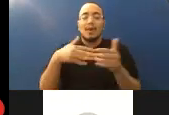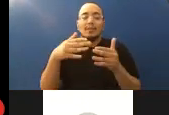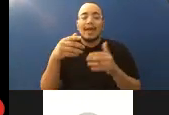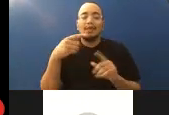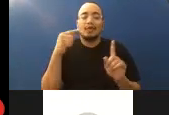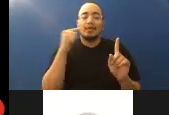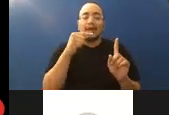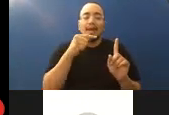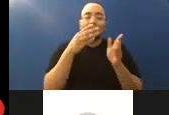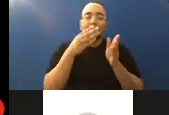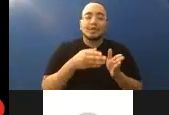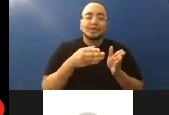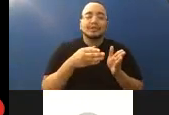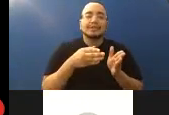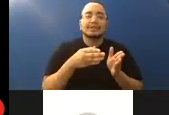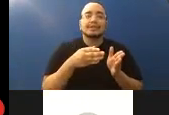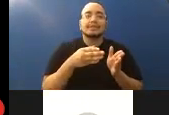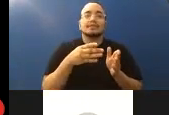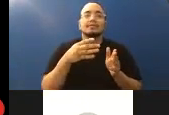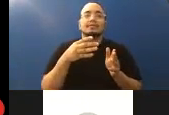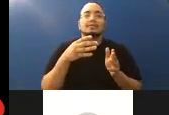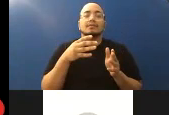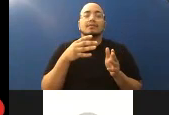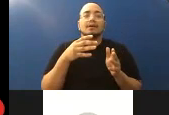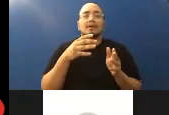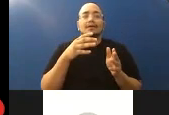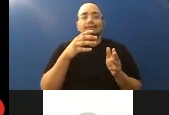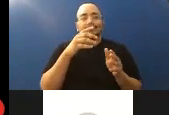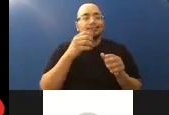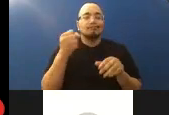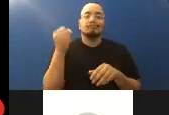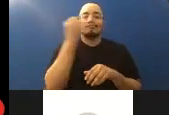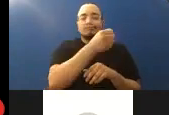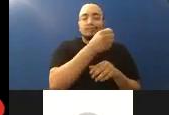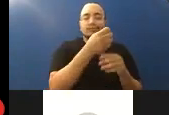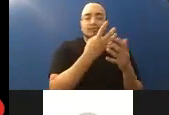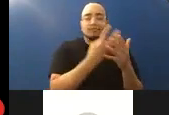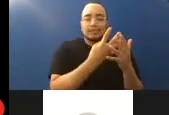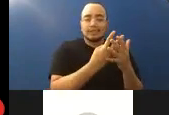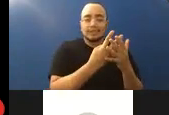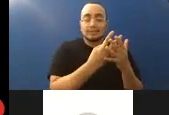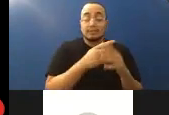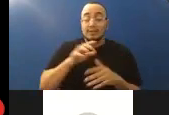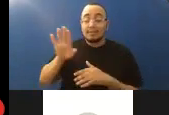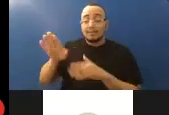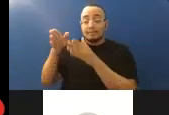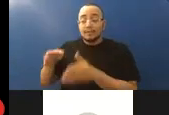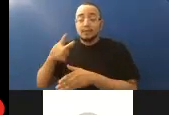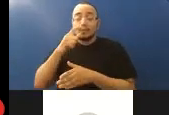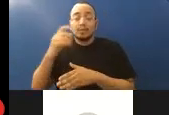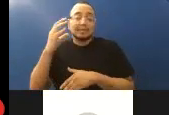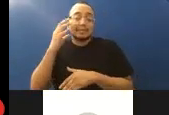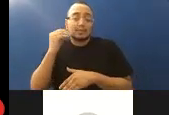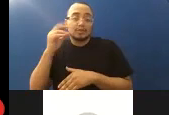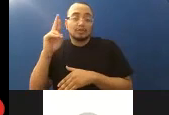get offered counseling. They're still not going to get offered resources. Like, the system will still make money off of that person's trauma. So,